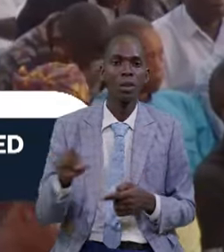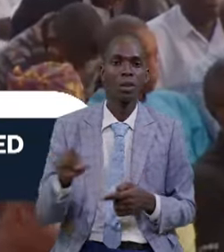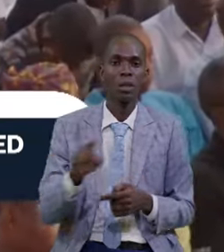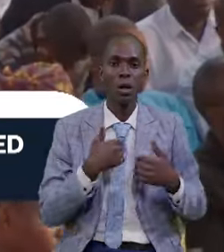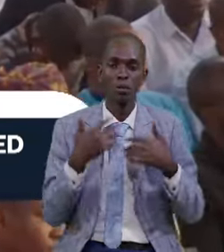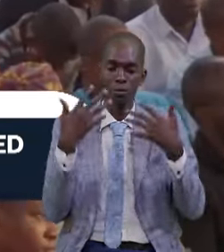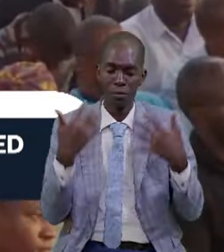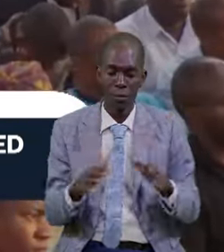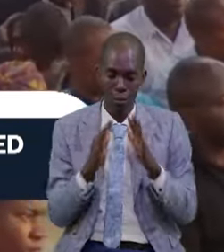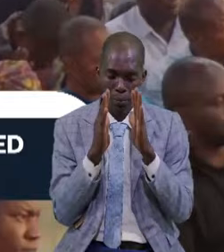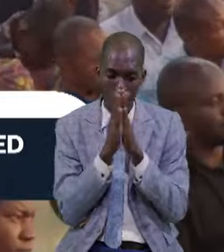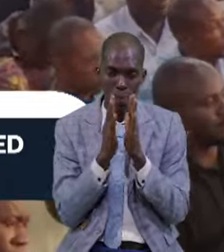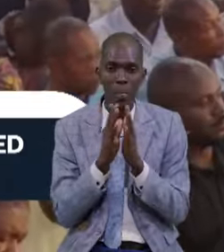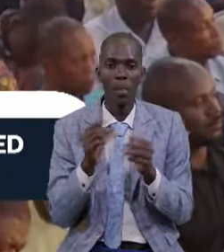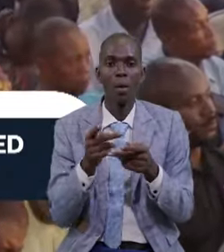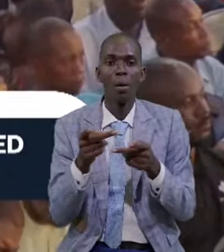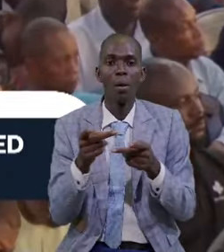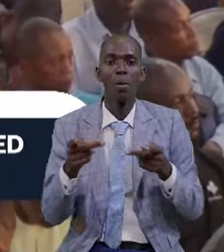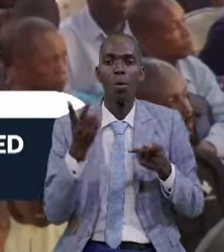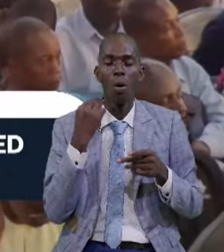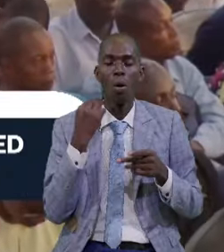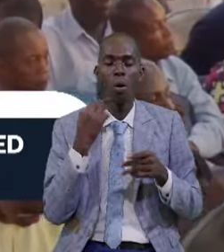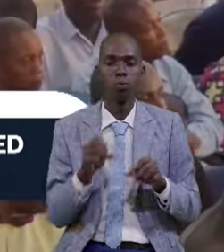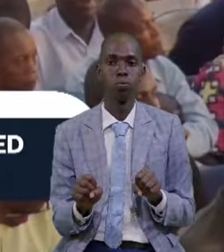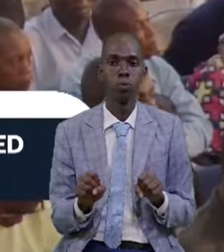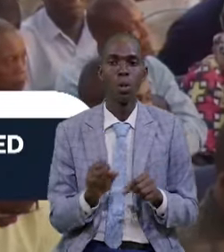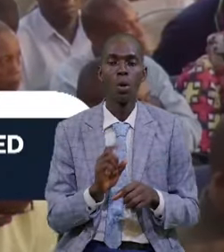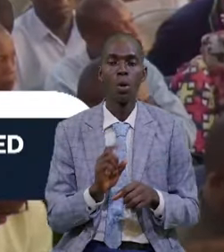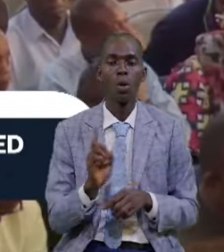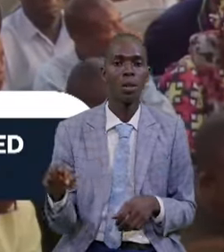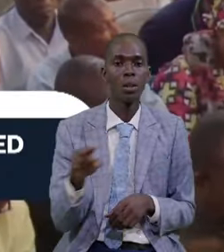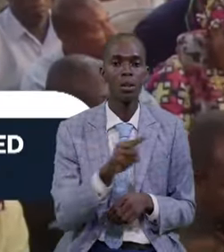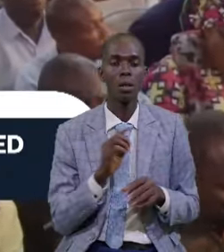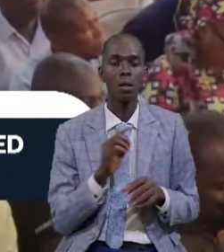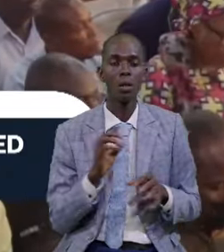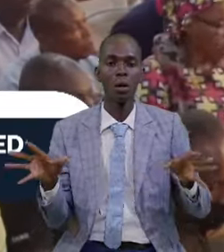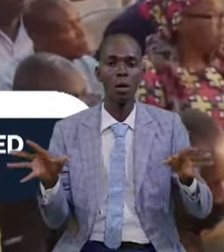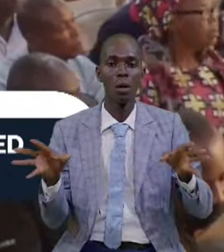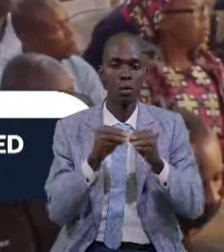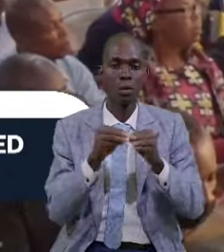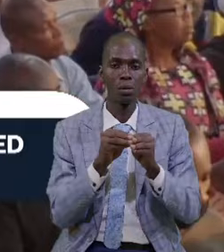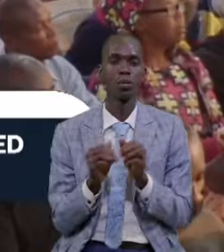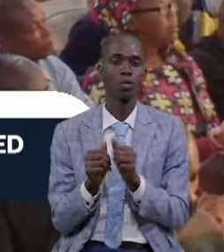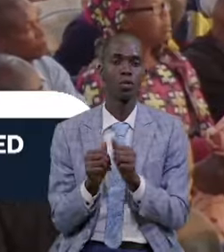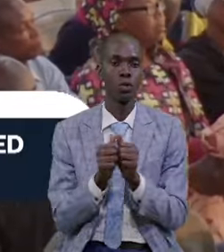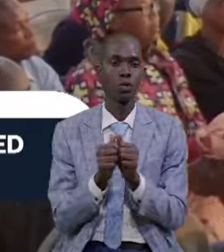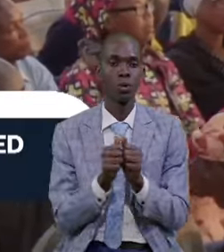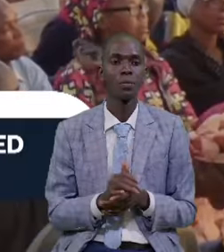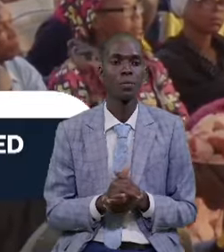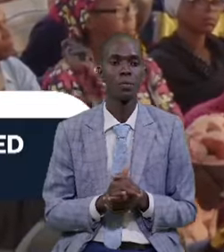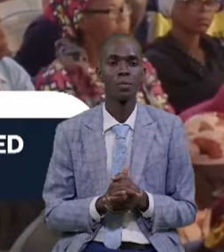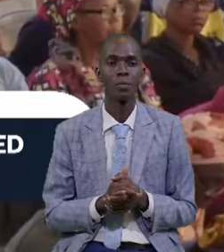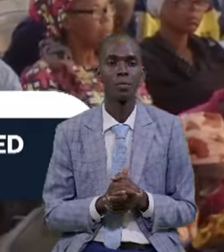the place was shaking where they were gathered, where they were assembled together,